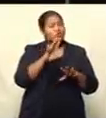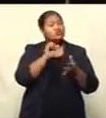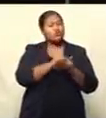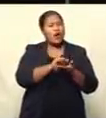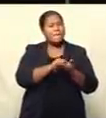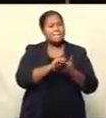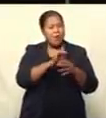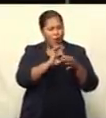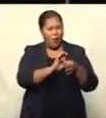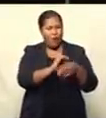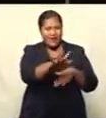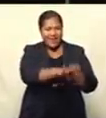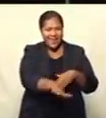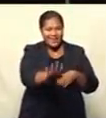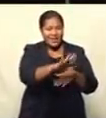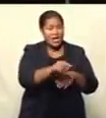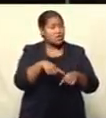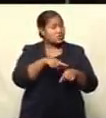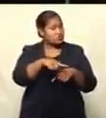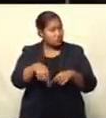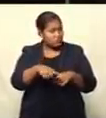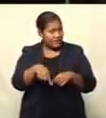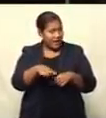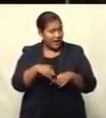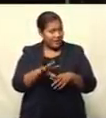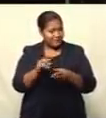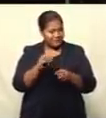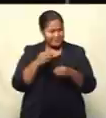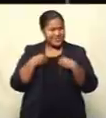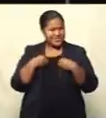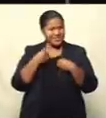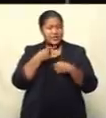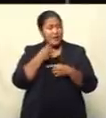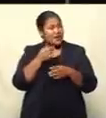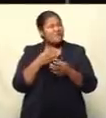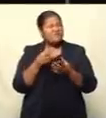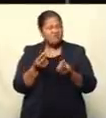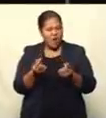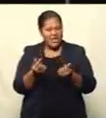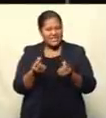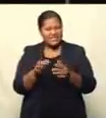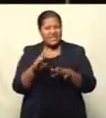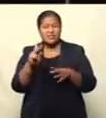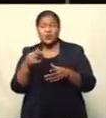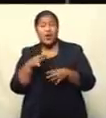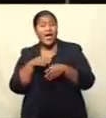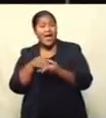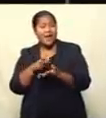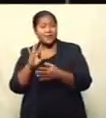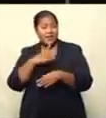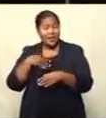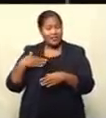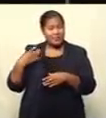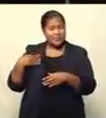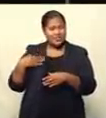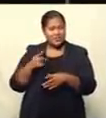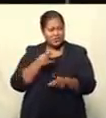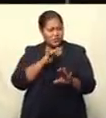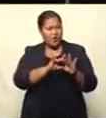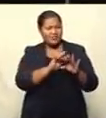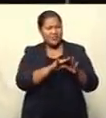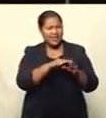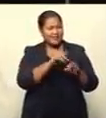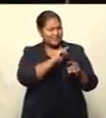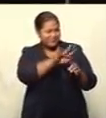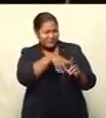The Suva Retailers Association says this is more convenient and helps authorities such as the Health Ministry with their contact tracing efforts.